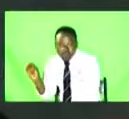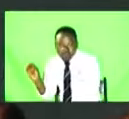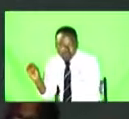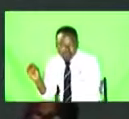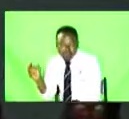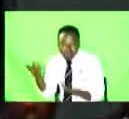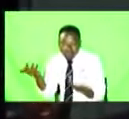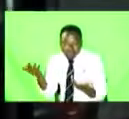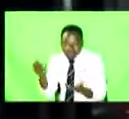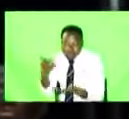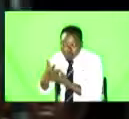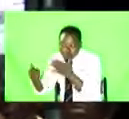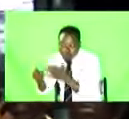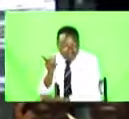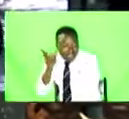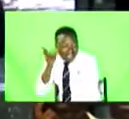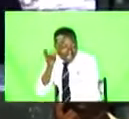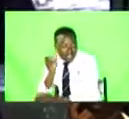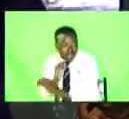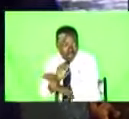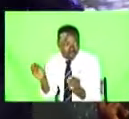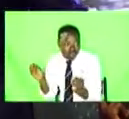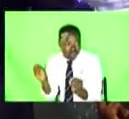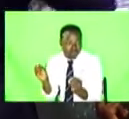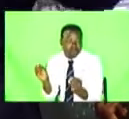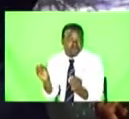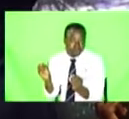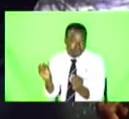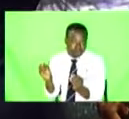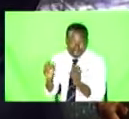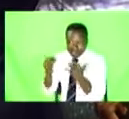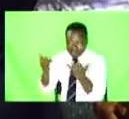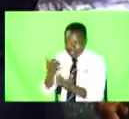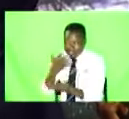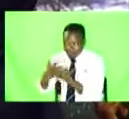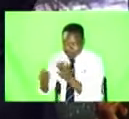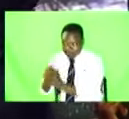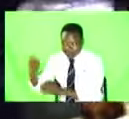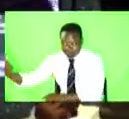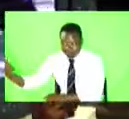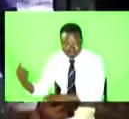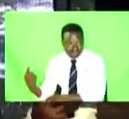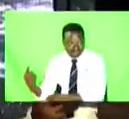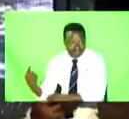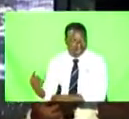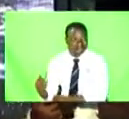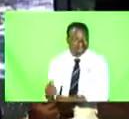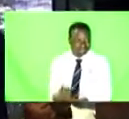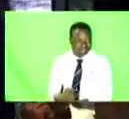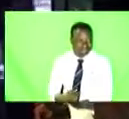There is no gospel. But let there be a gospel preacher. My friend, come.